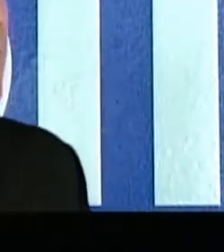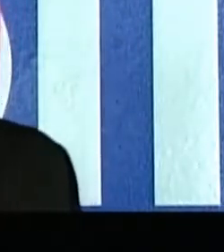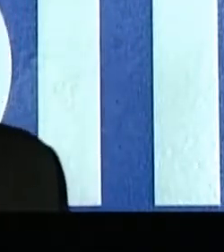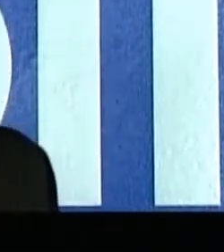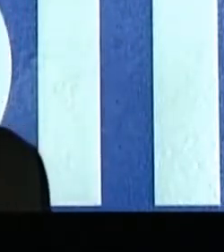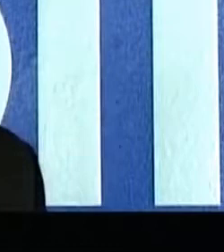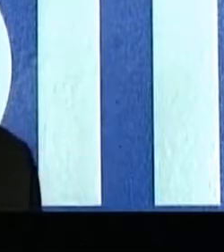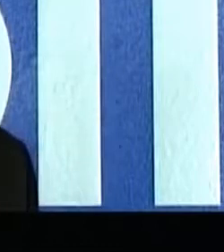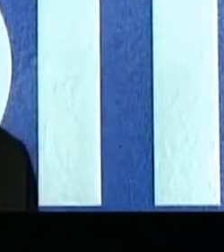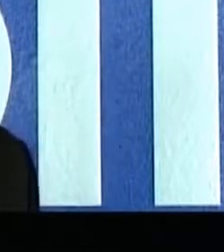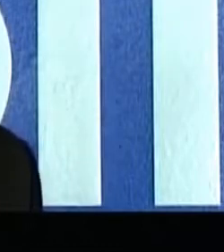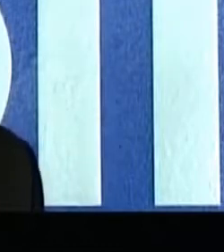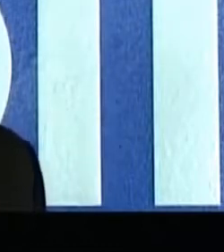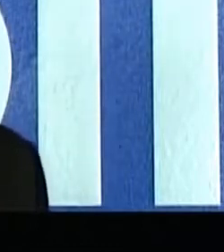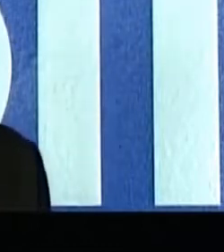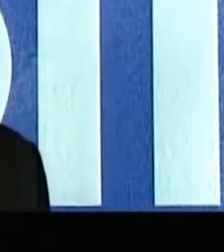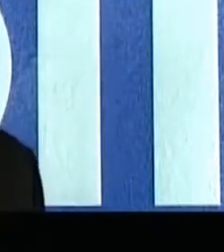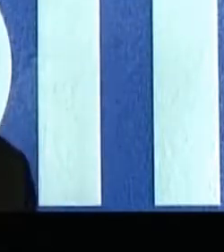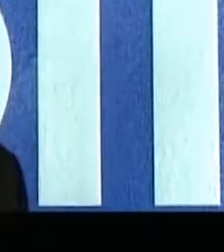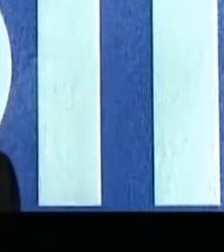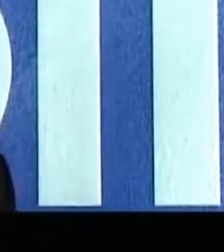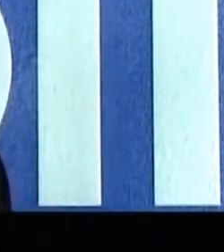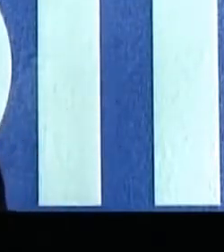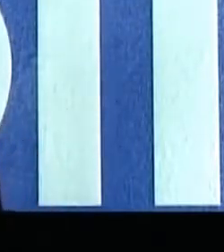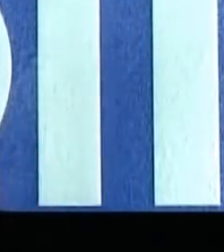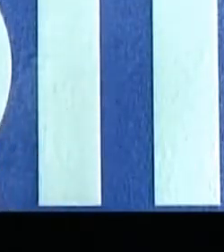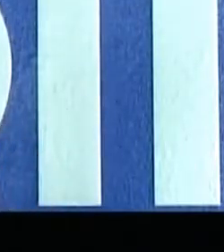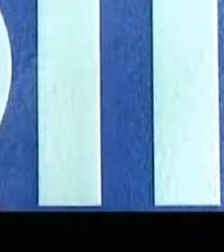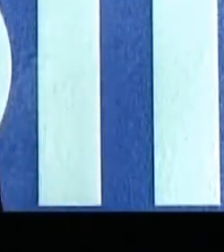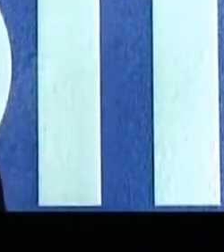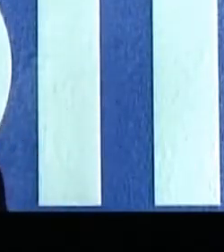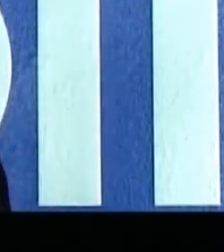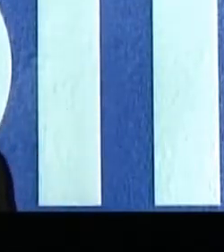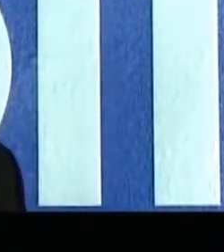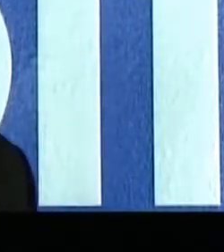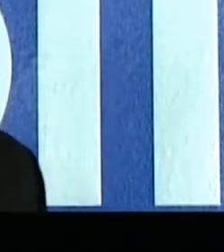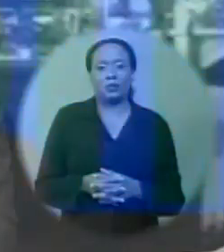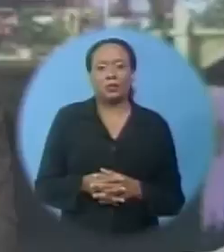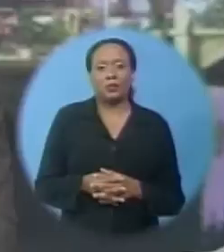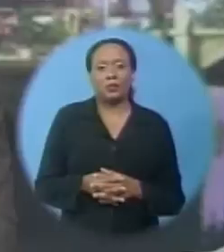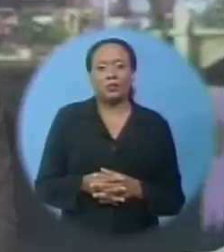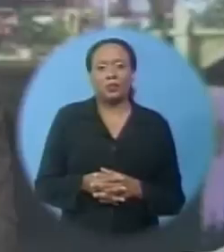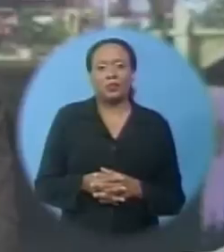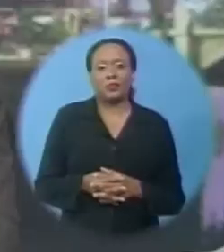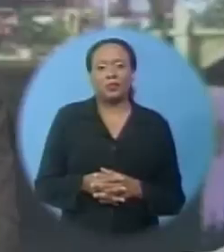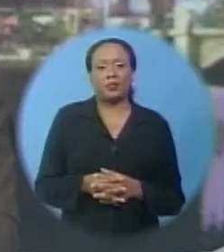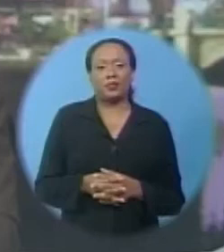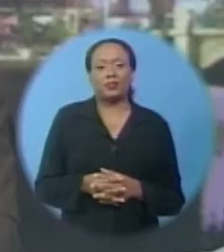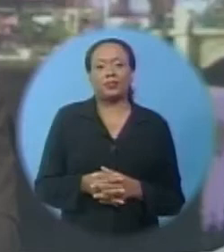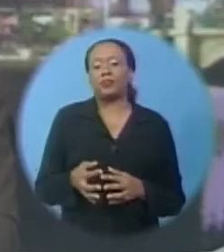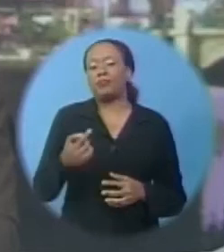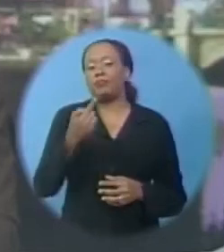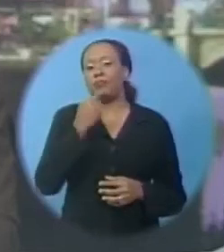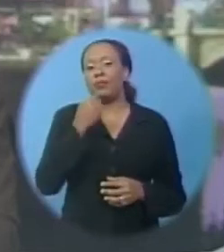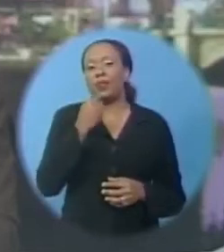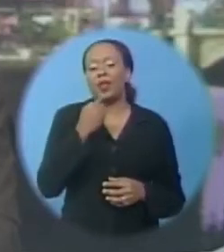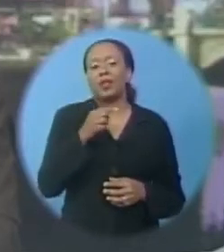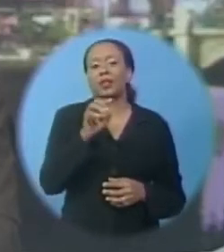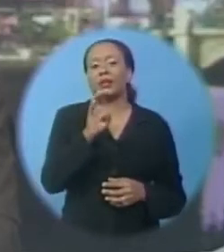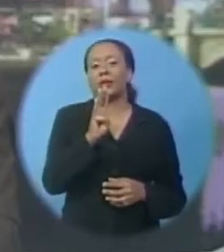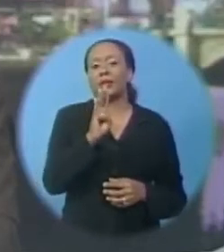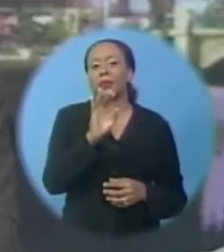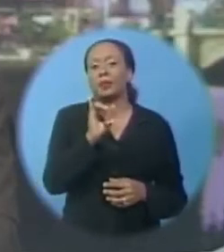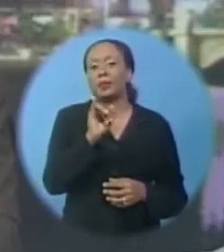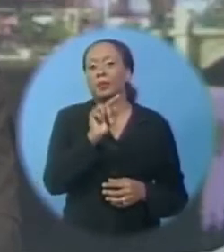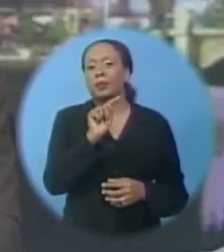we'll have sort of a good, robust alternative system if the current system proves too fragile. Meanwhile, he says BIT has